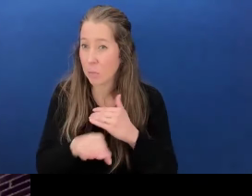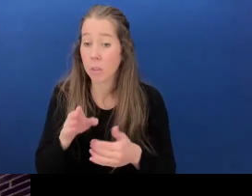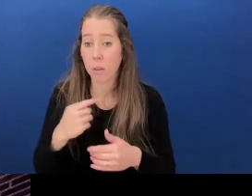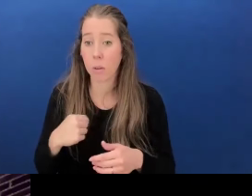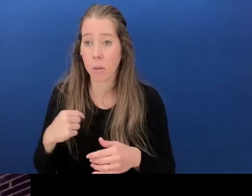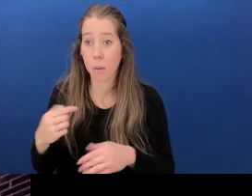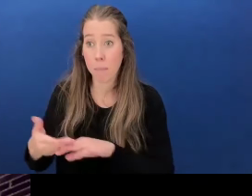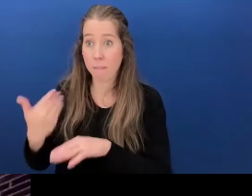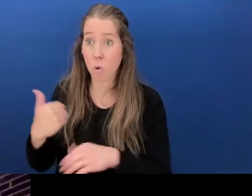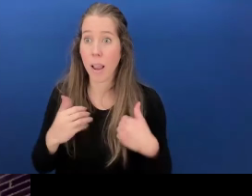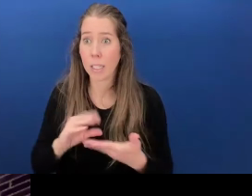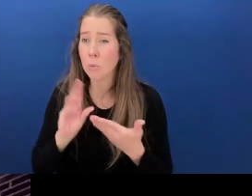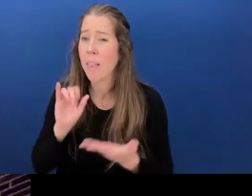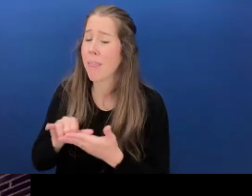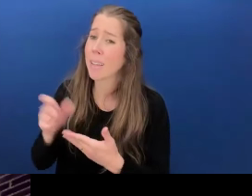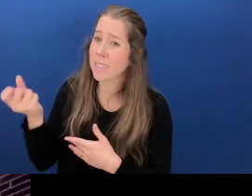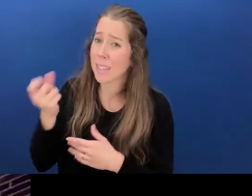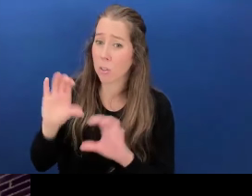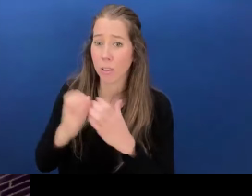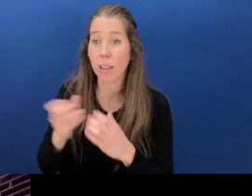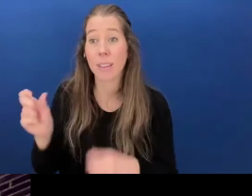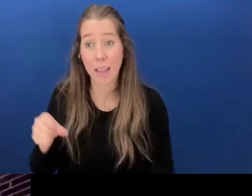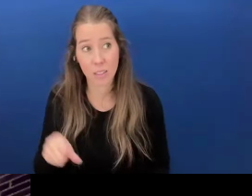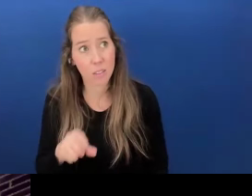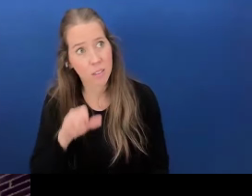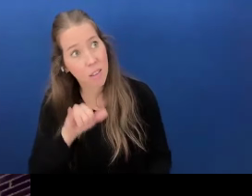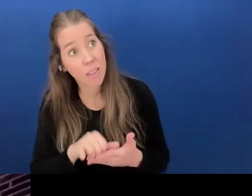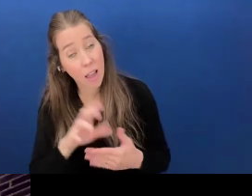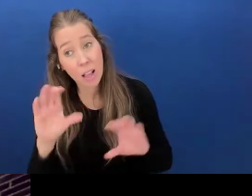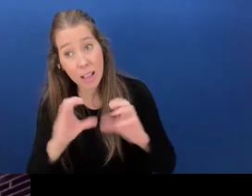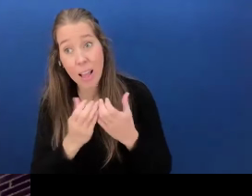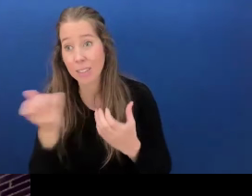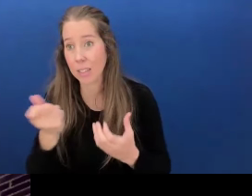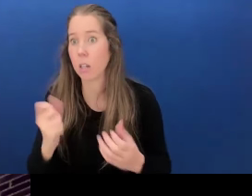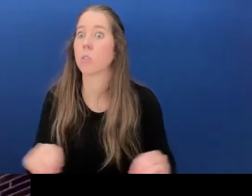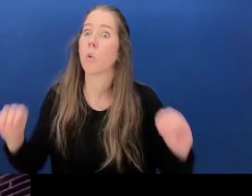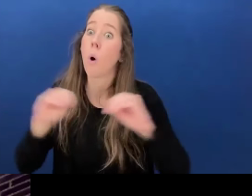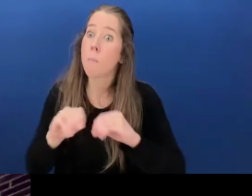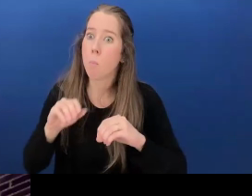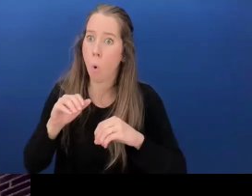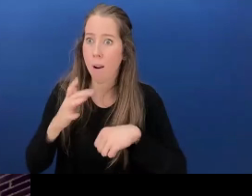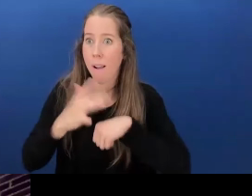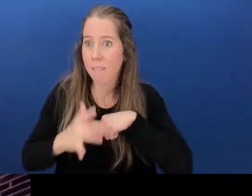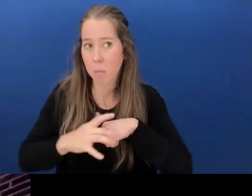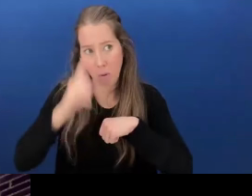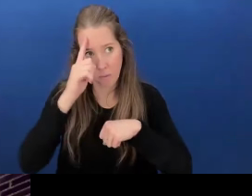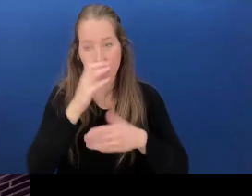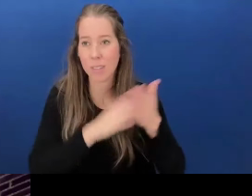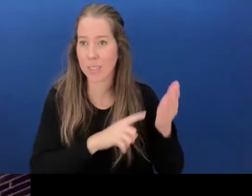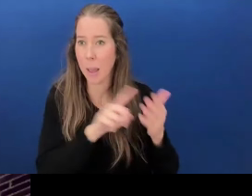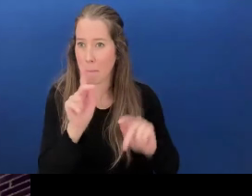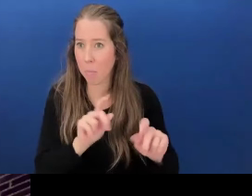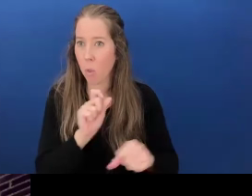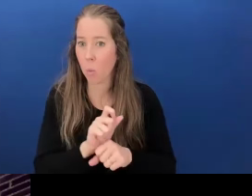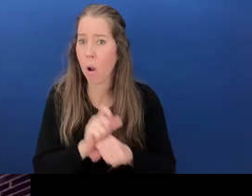like, oh my gosh, that's Saturday class. And yeah, this class is on Saturday. So we're making it even more accessible to some of the working individuals. They're like, this is